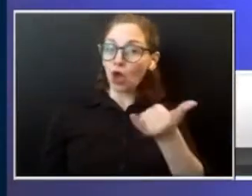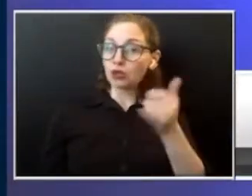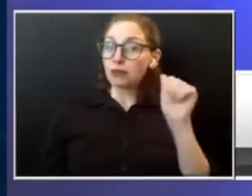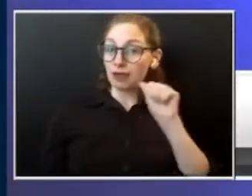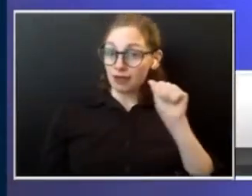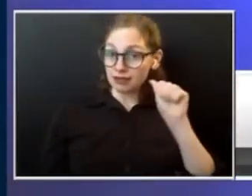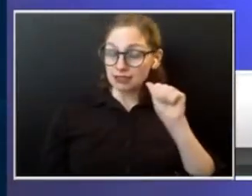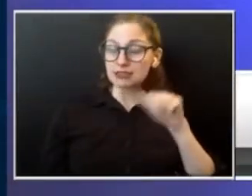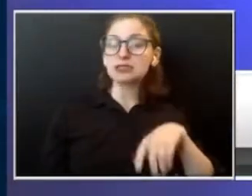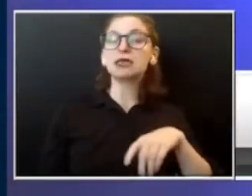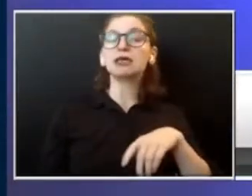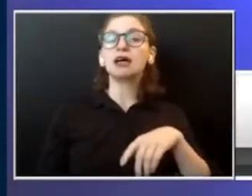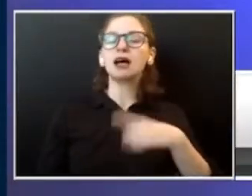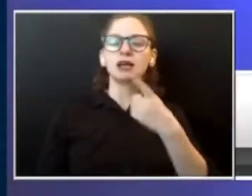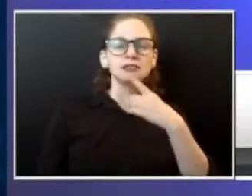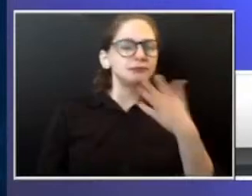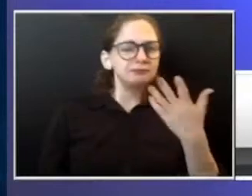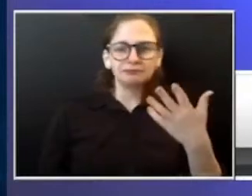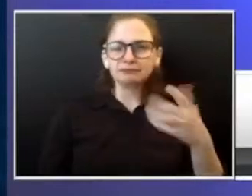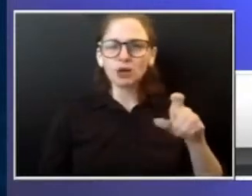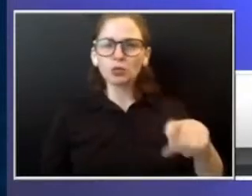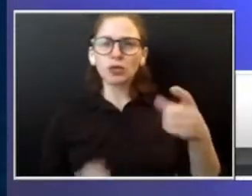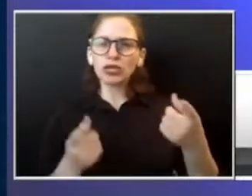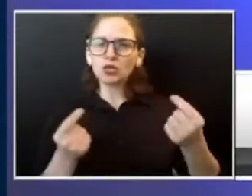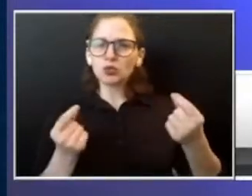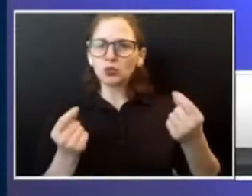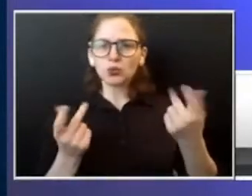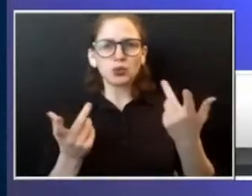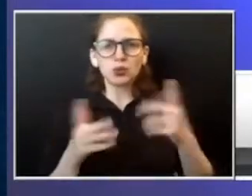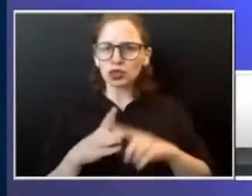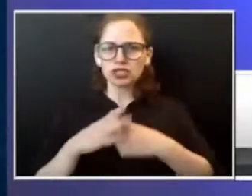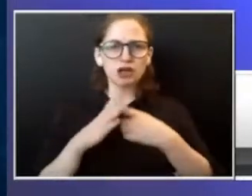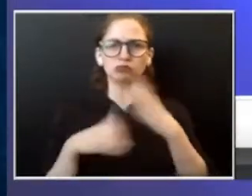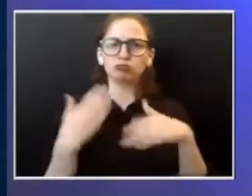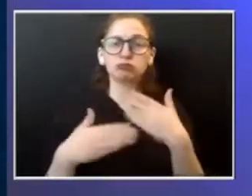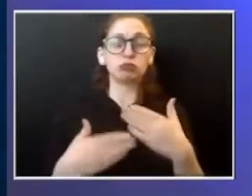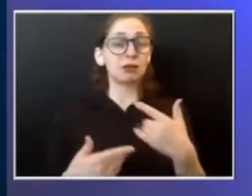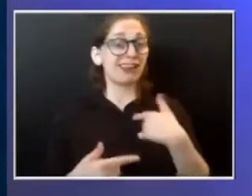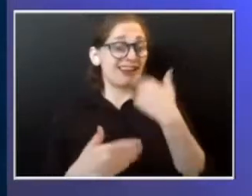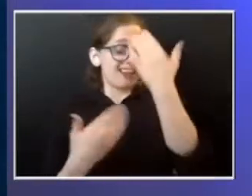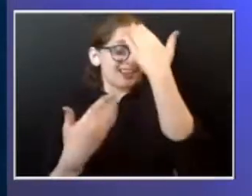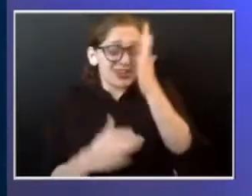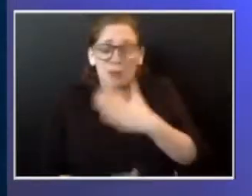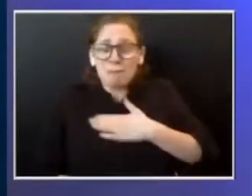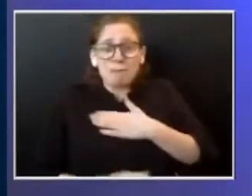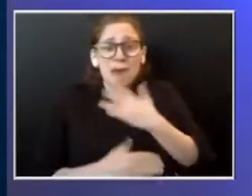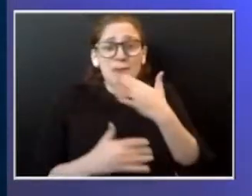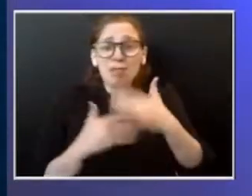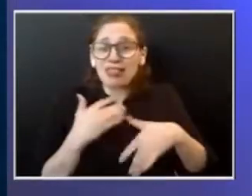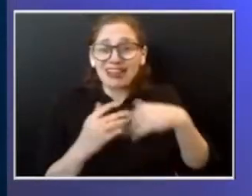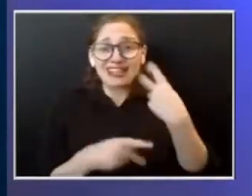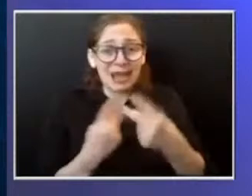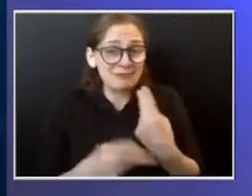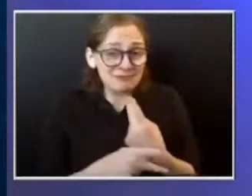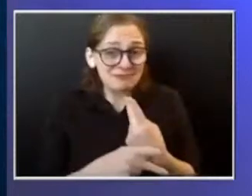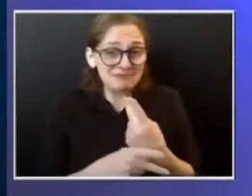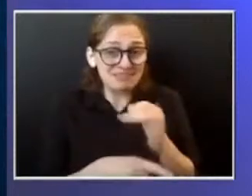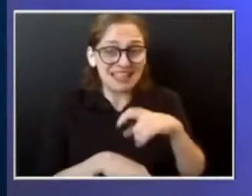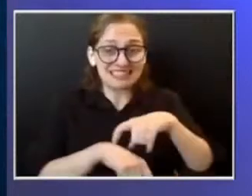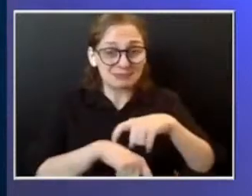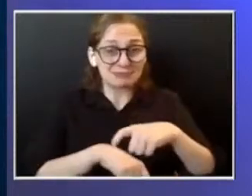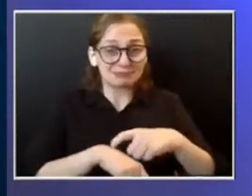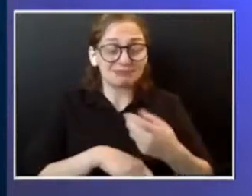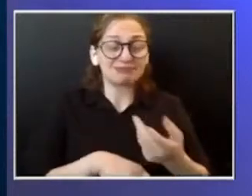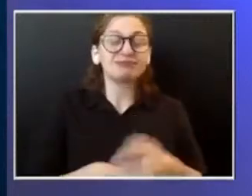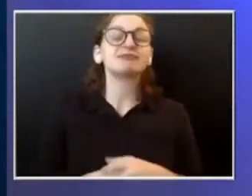do we need to do in order to get this thing started? Because I didn't even know what my blood type was at the start. But I said, I think